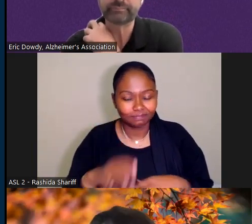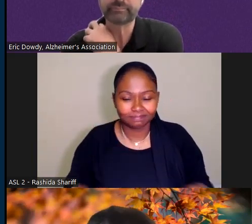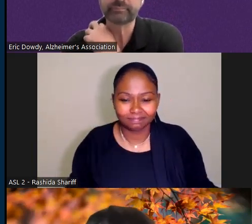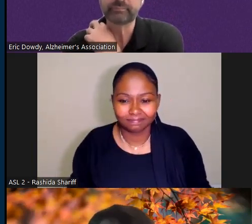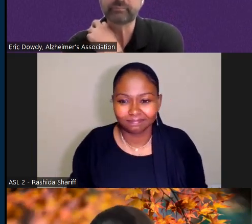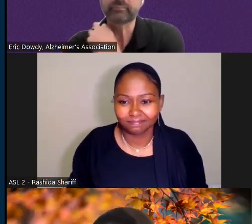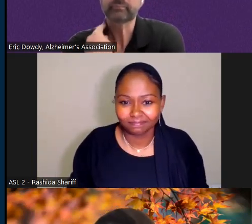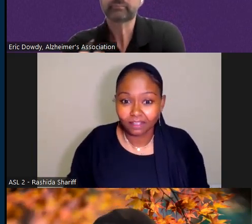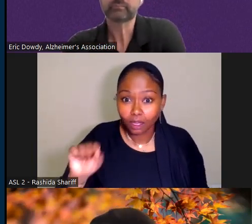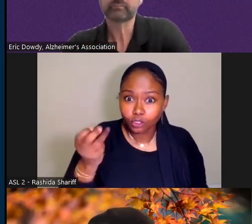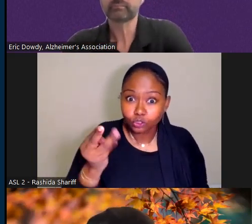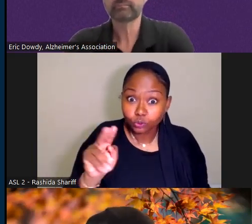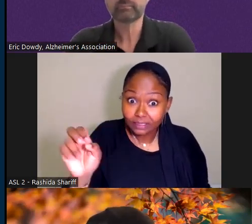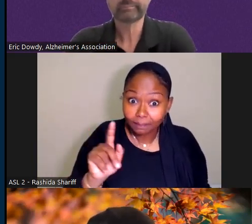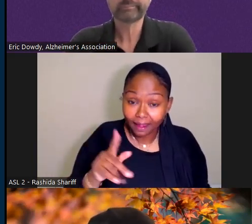Is Susan back yet?